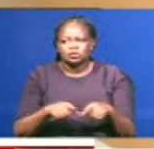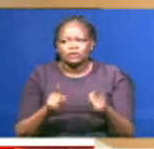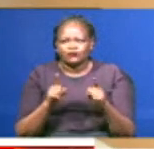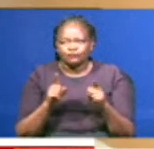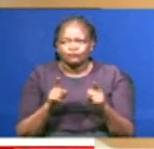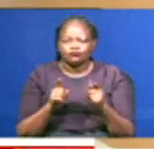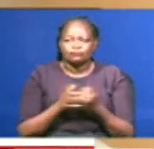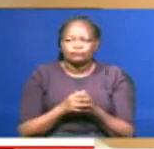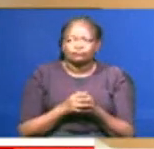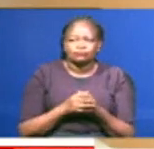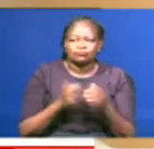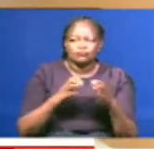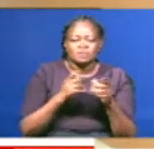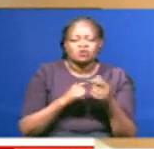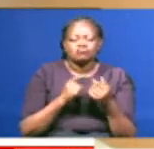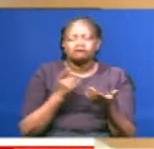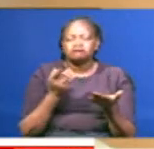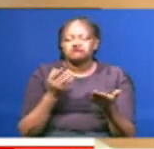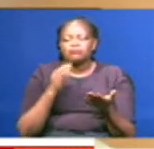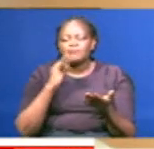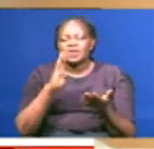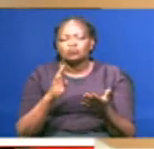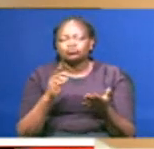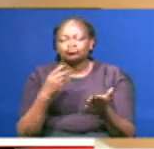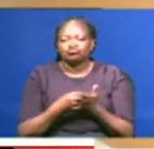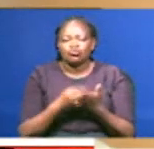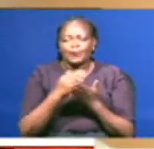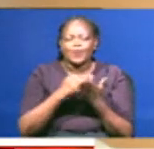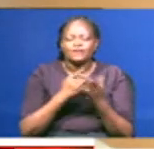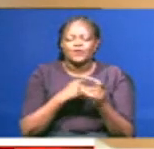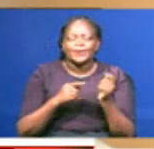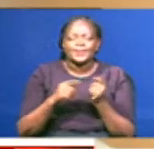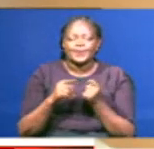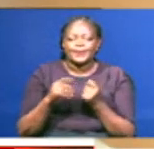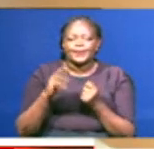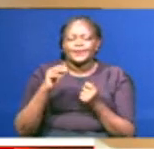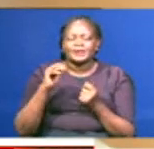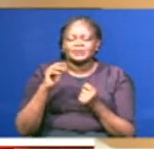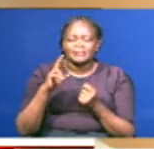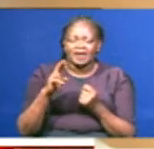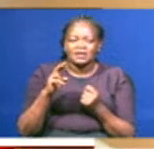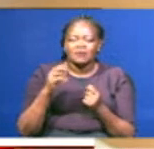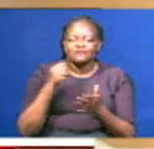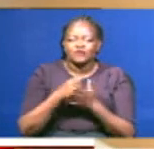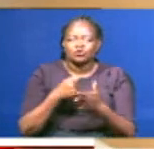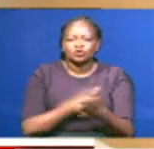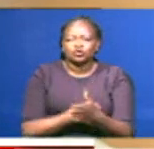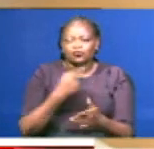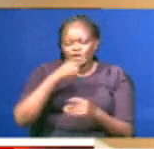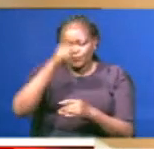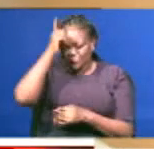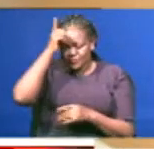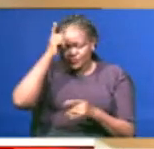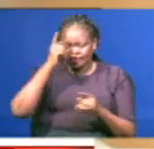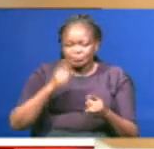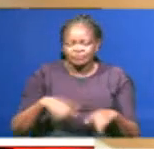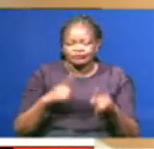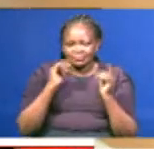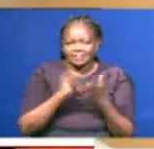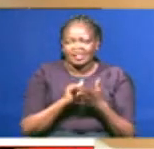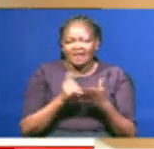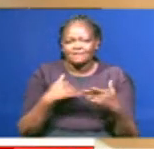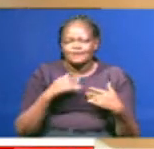communities. A 5 billion shillings program by the Mastercard Foundation Fund for Rural Prosperity, rather, that has